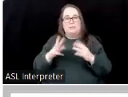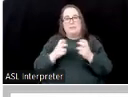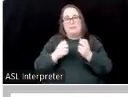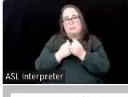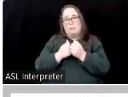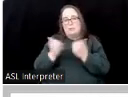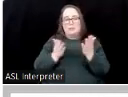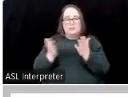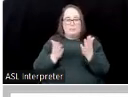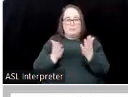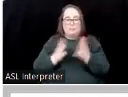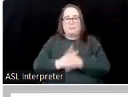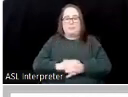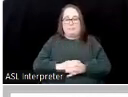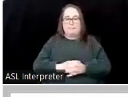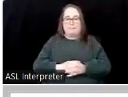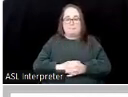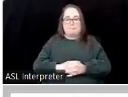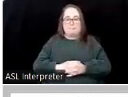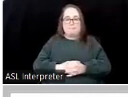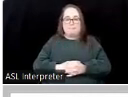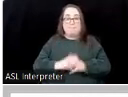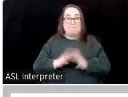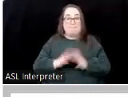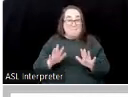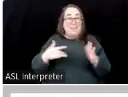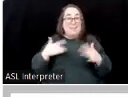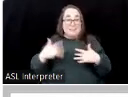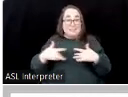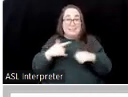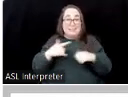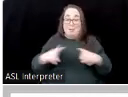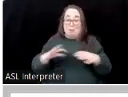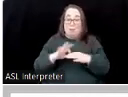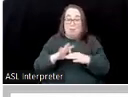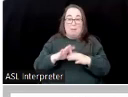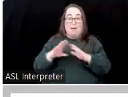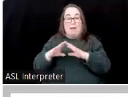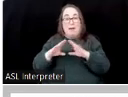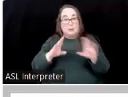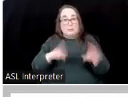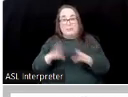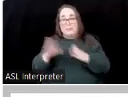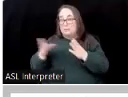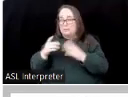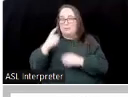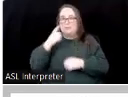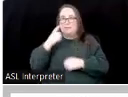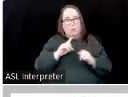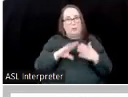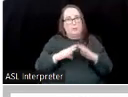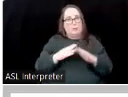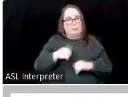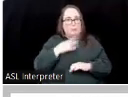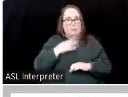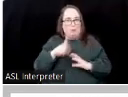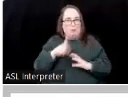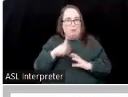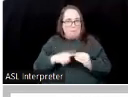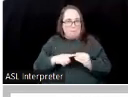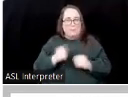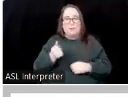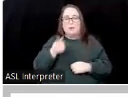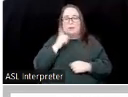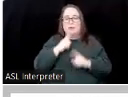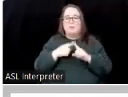services. This is a particularly exciting time to link housing and services for the populations we're discussing. You heard